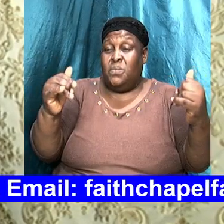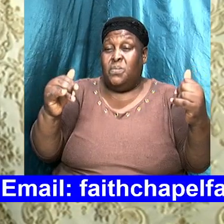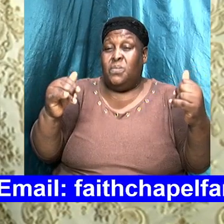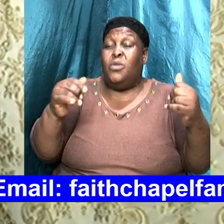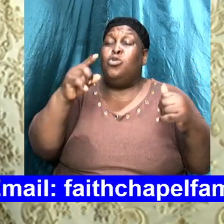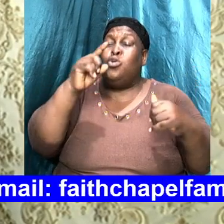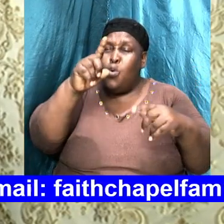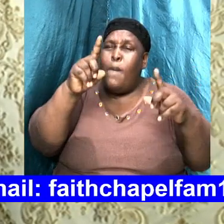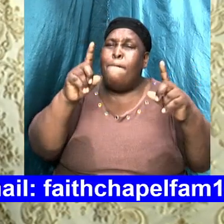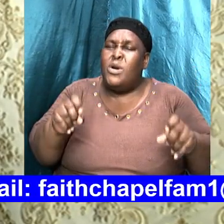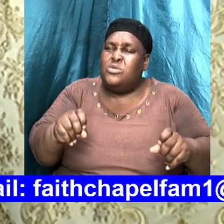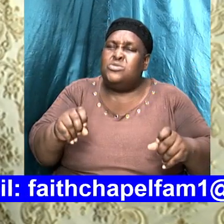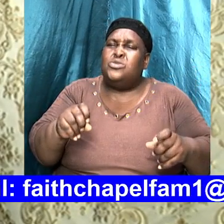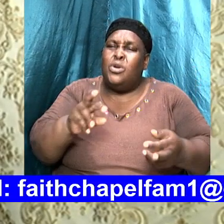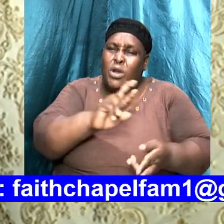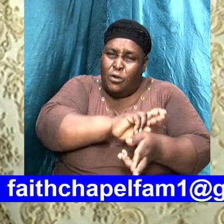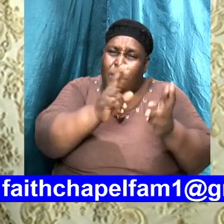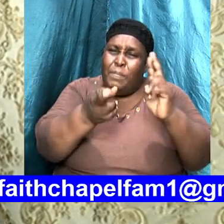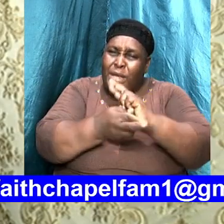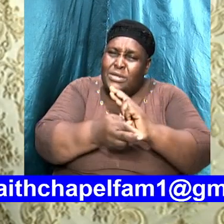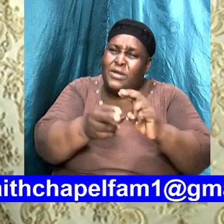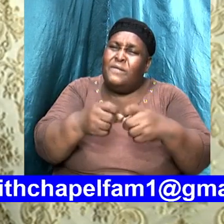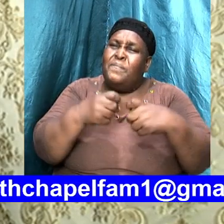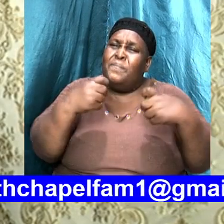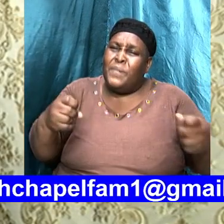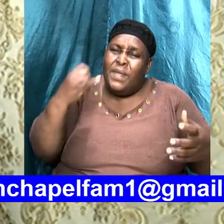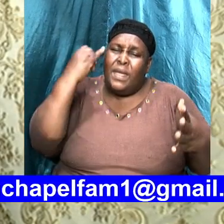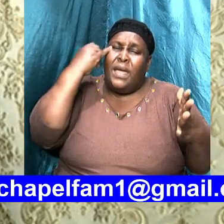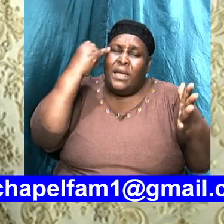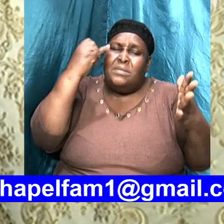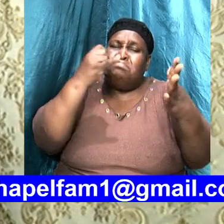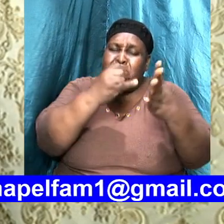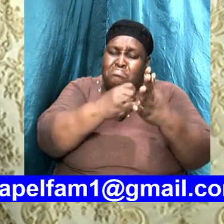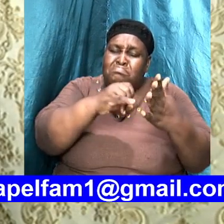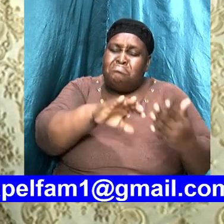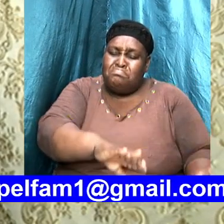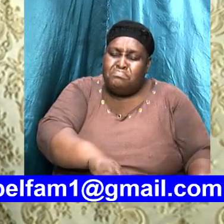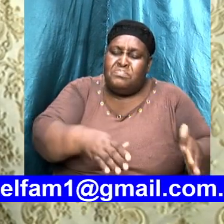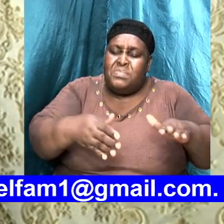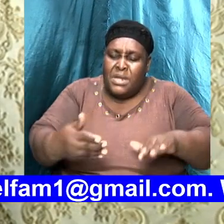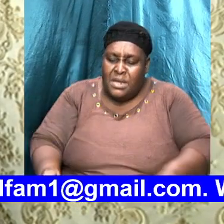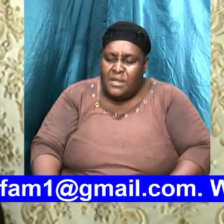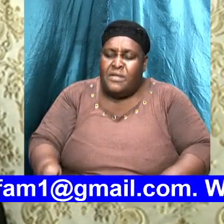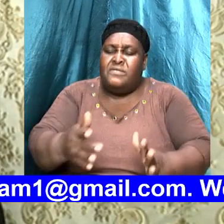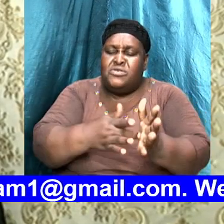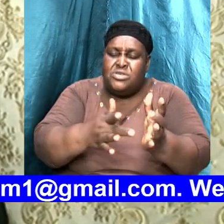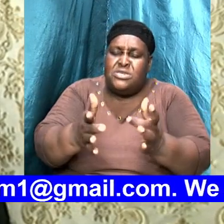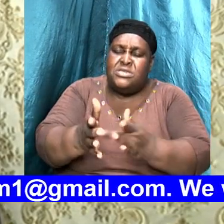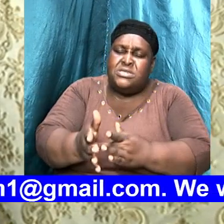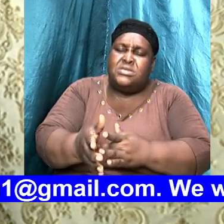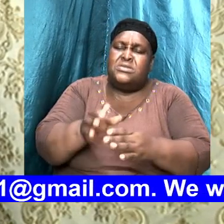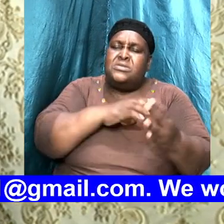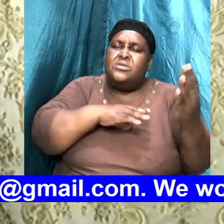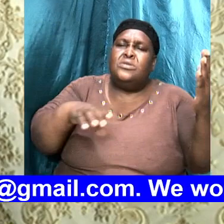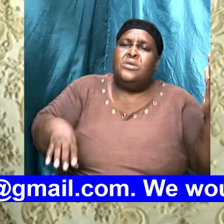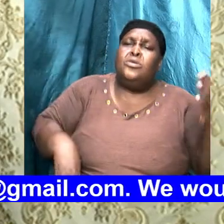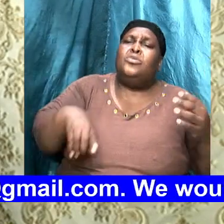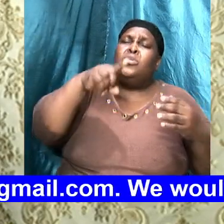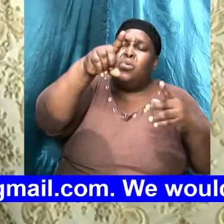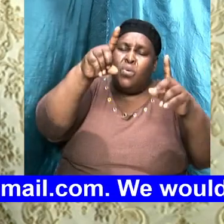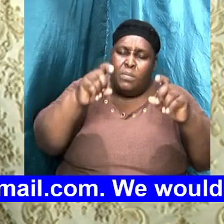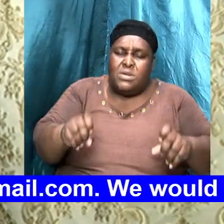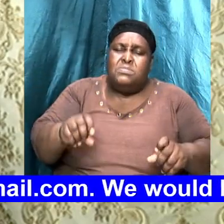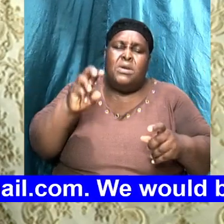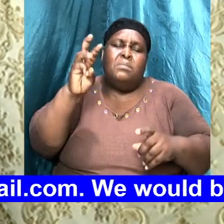you must repent of your sins, identify you with the death of Jesus Christ, you must be baptized in the